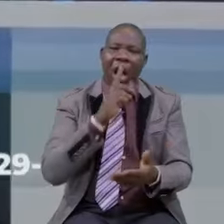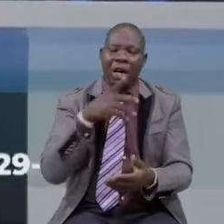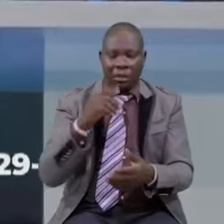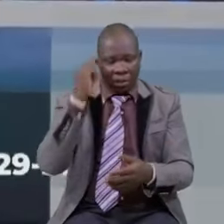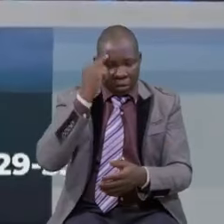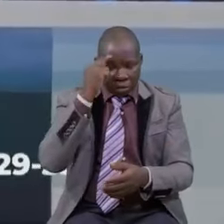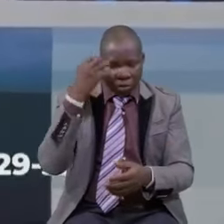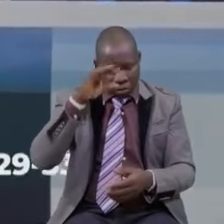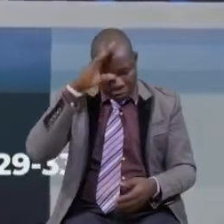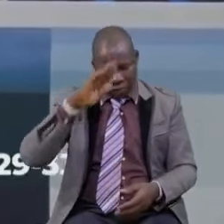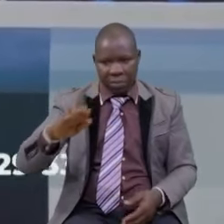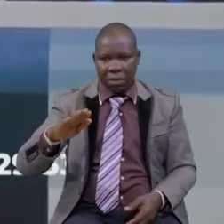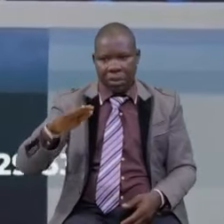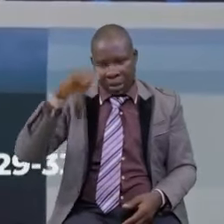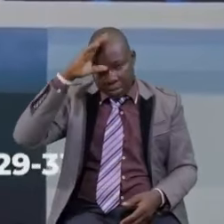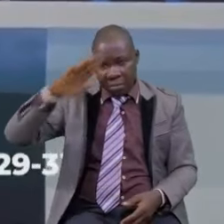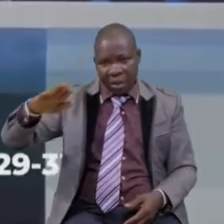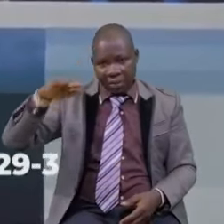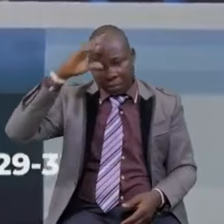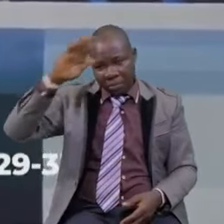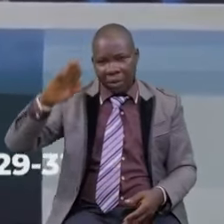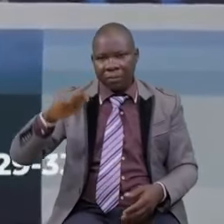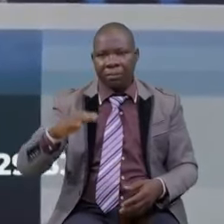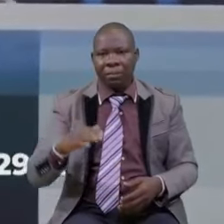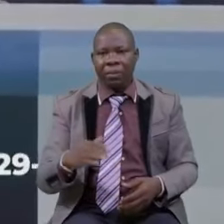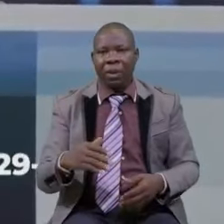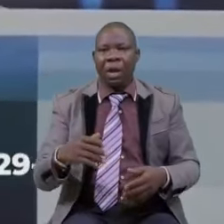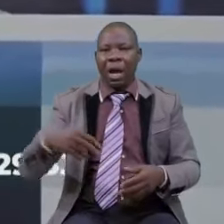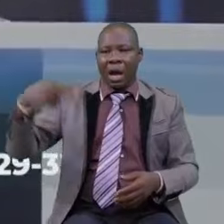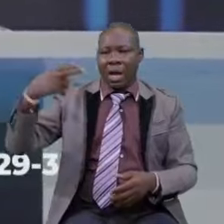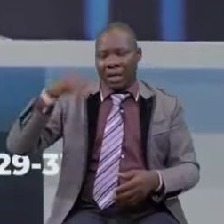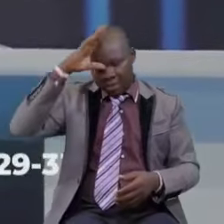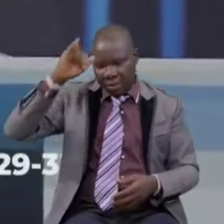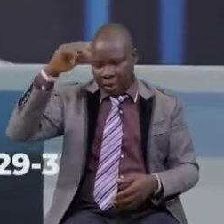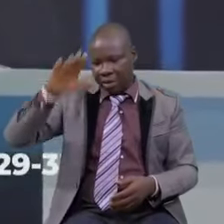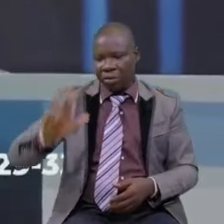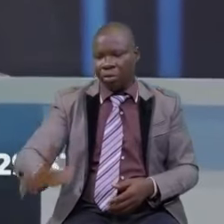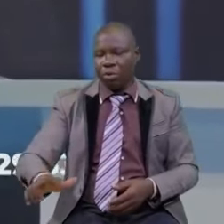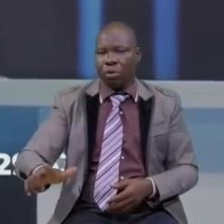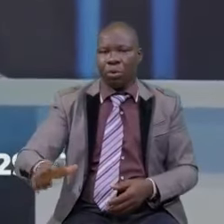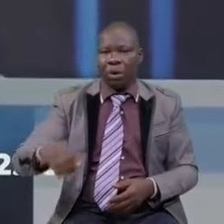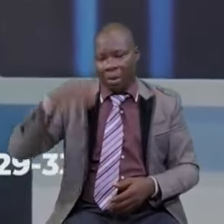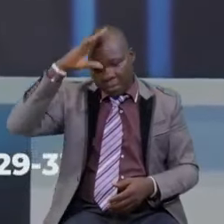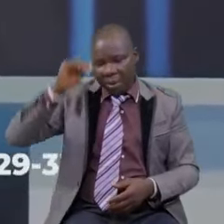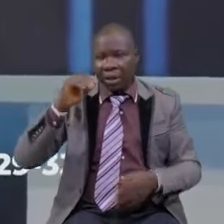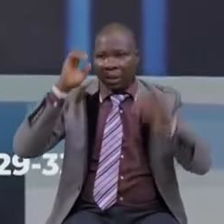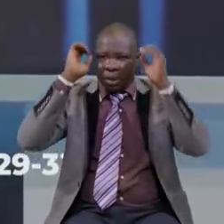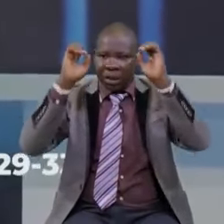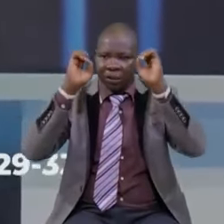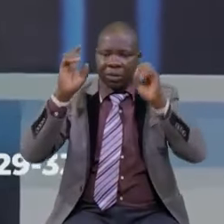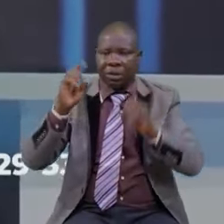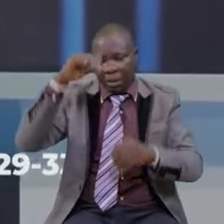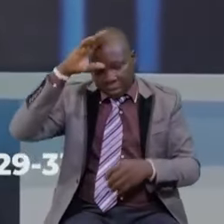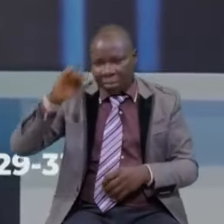are the thoughts of men. Men, high. Men, low. Men educated,